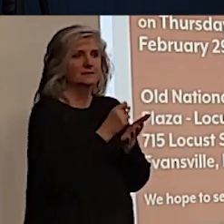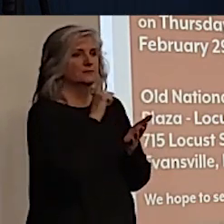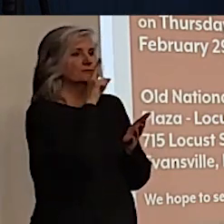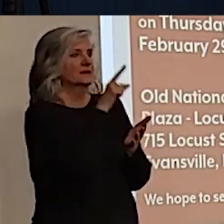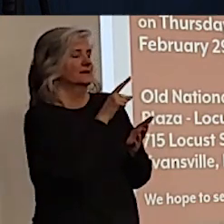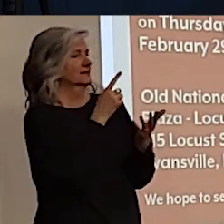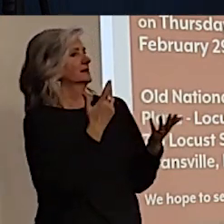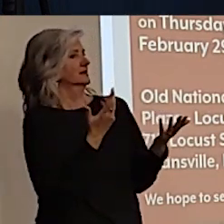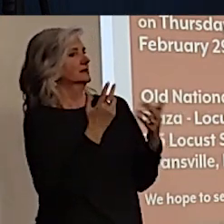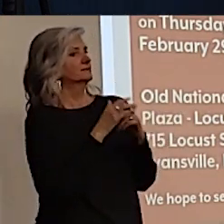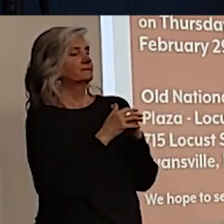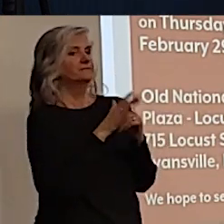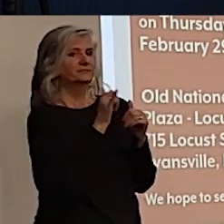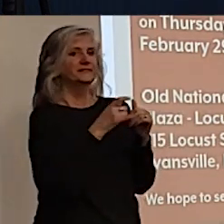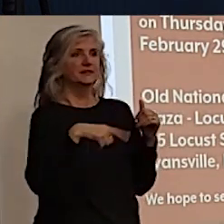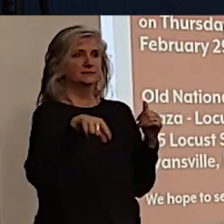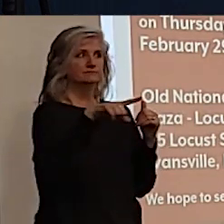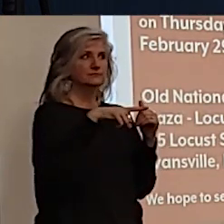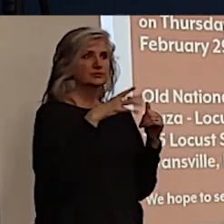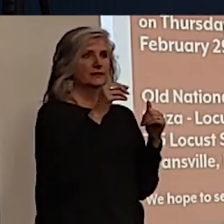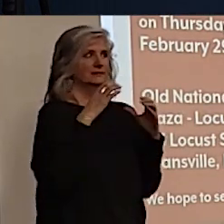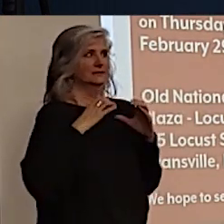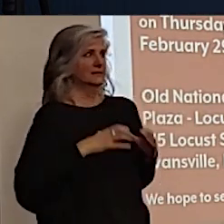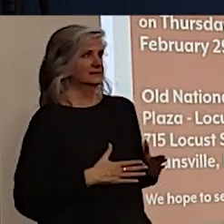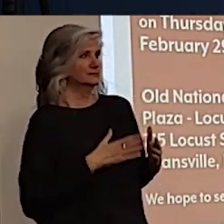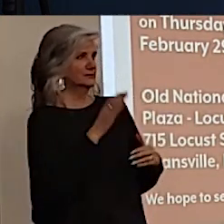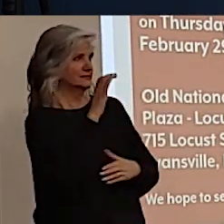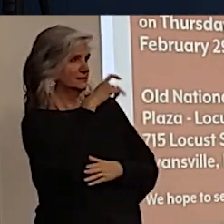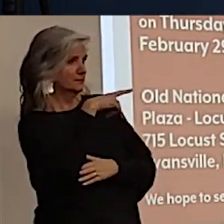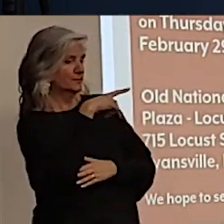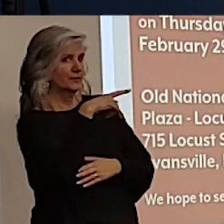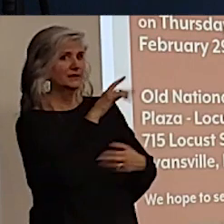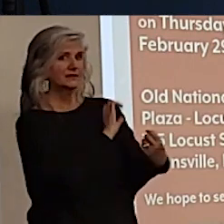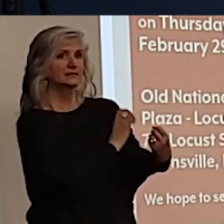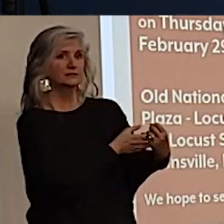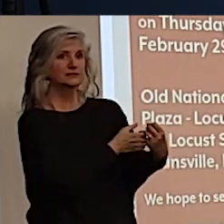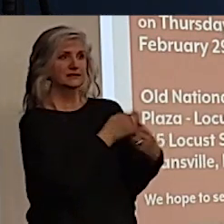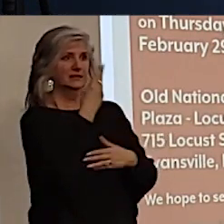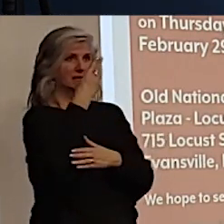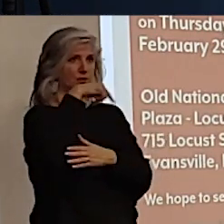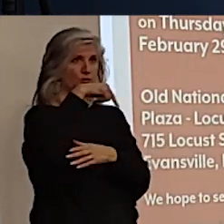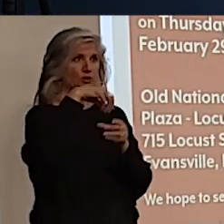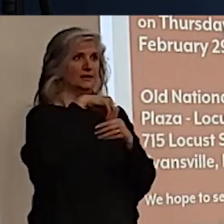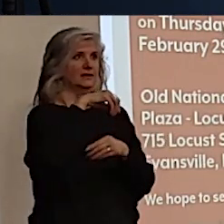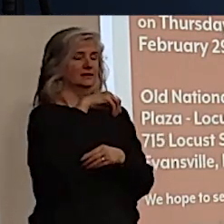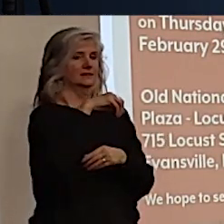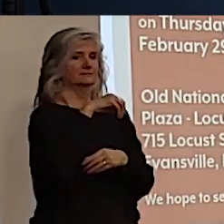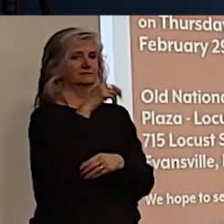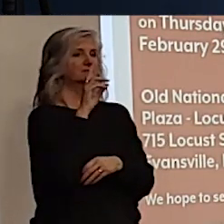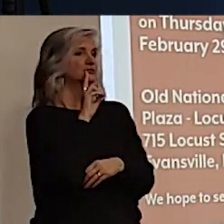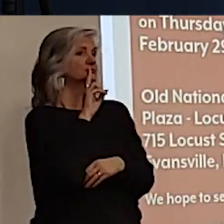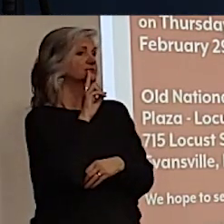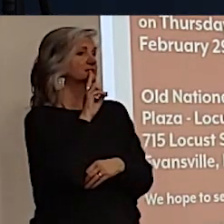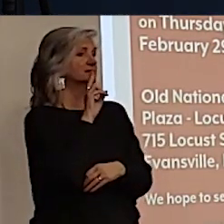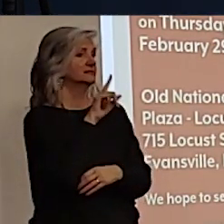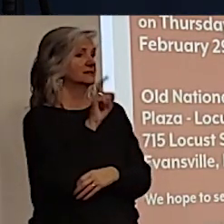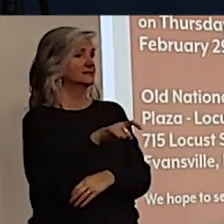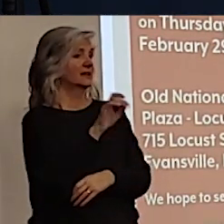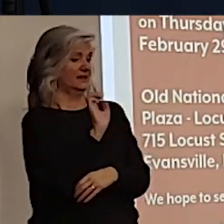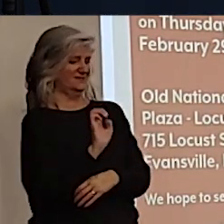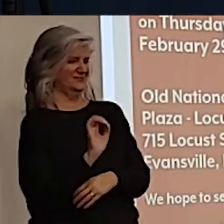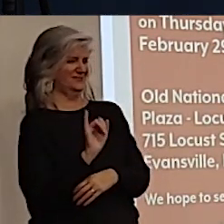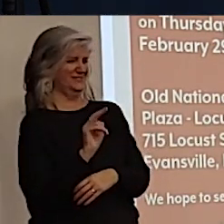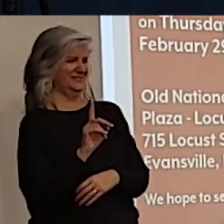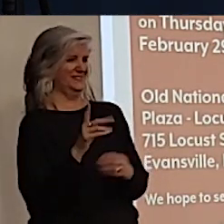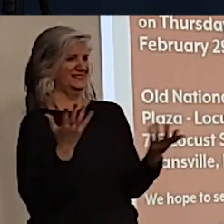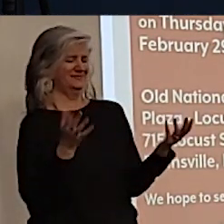is that you folks and the customers of CenterPoint Energy, headquartered in Houston, Texas, that Evansville, Indiana, is